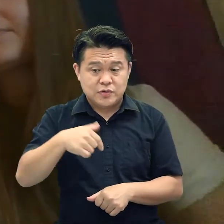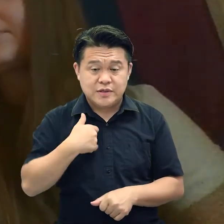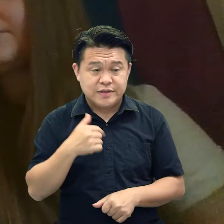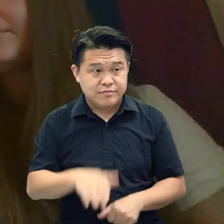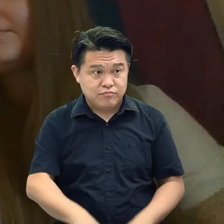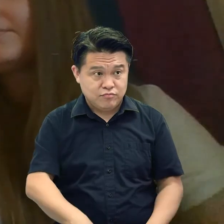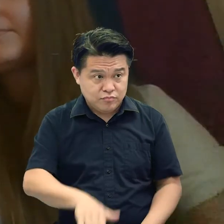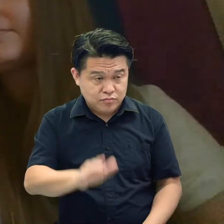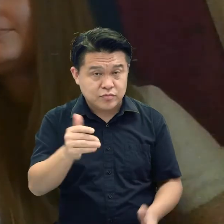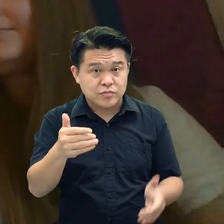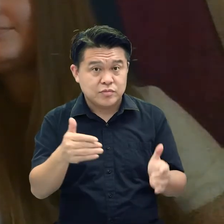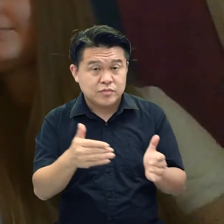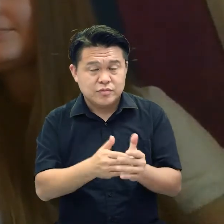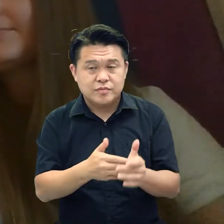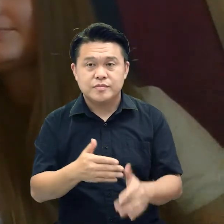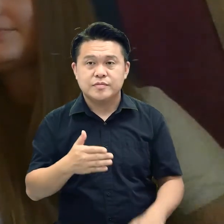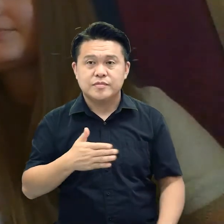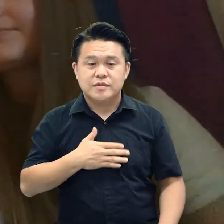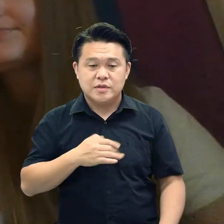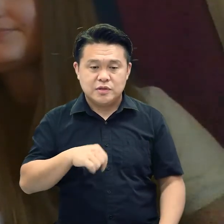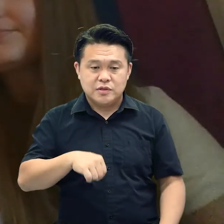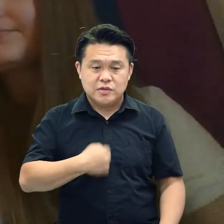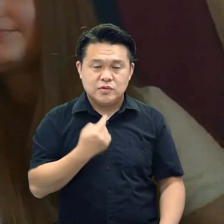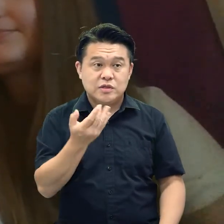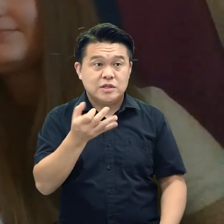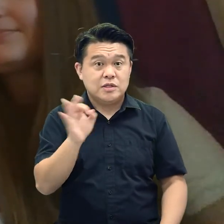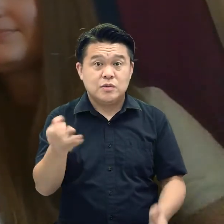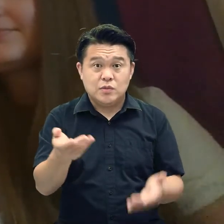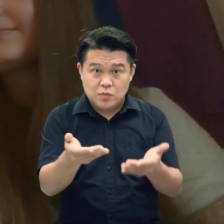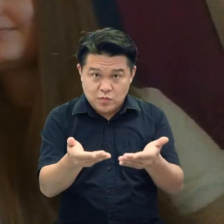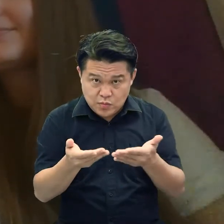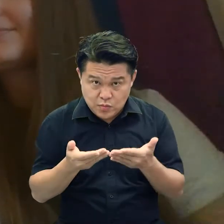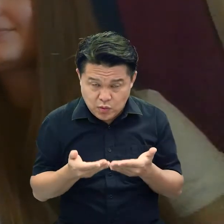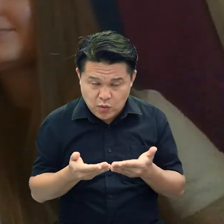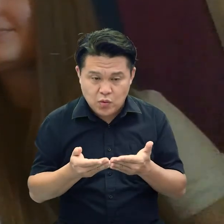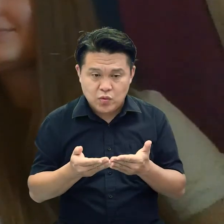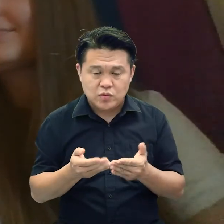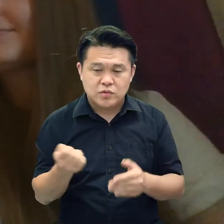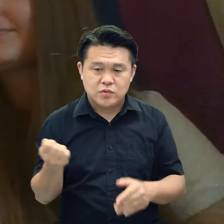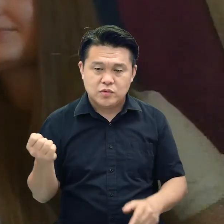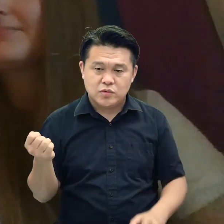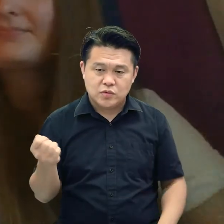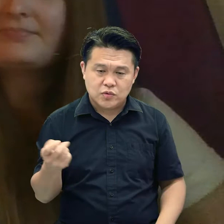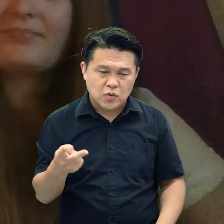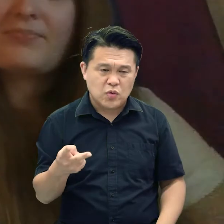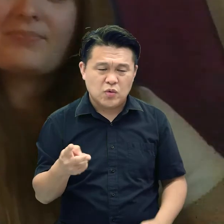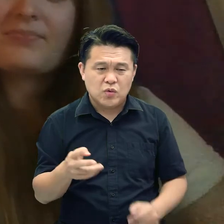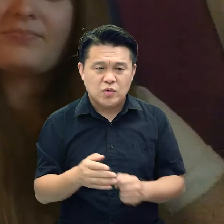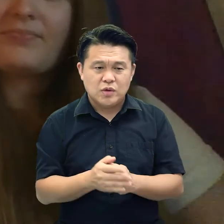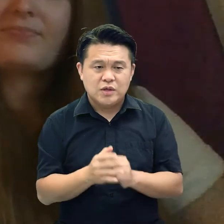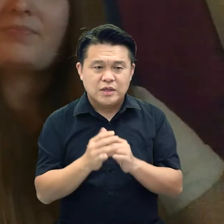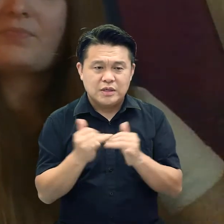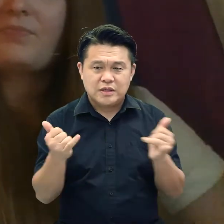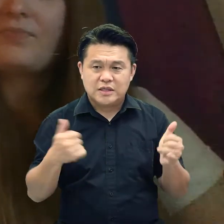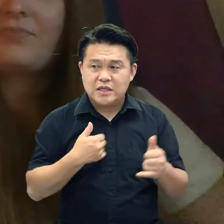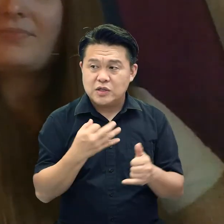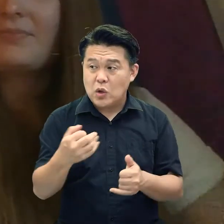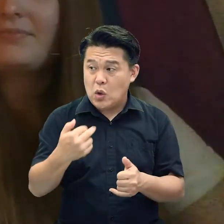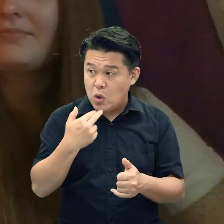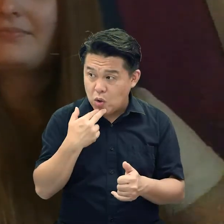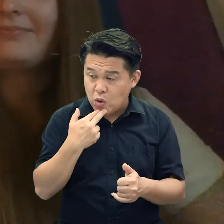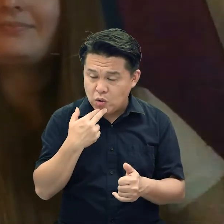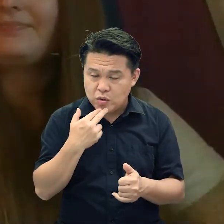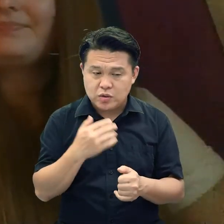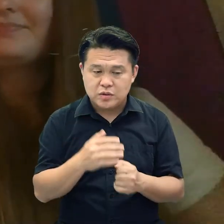this topic. So I know how it feels to not being recognized, not